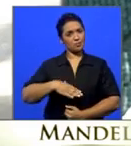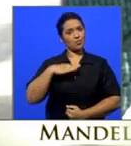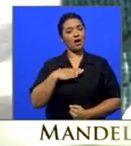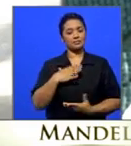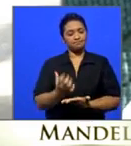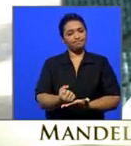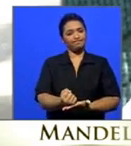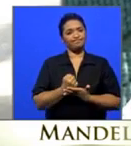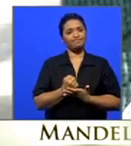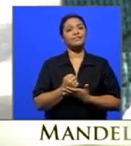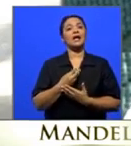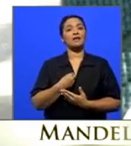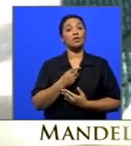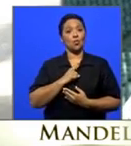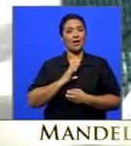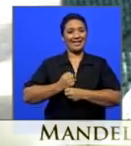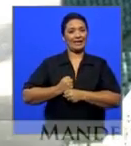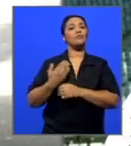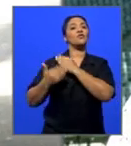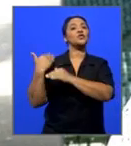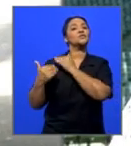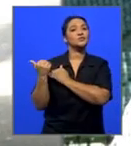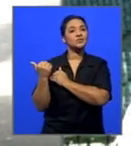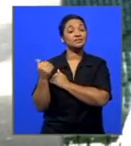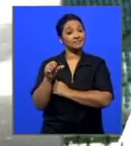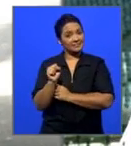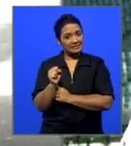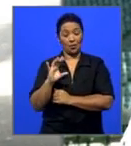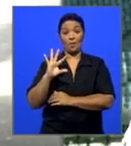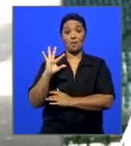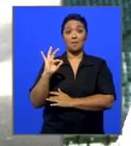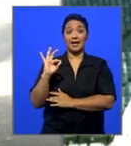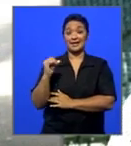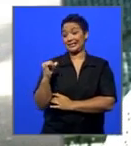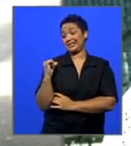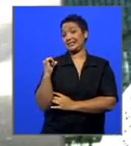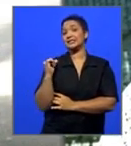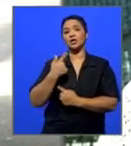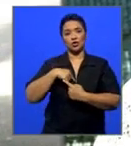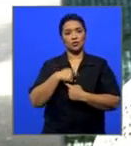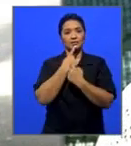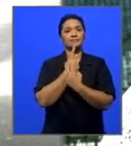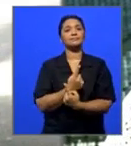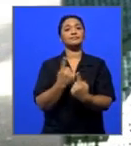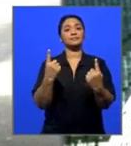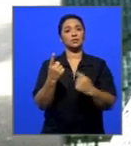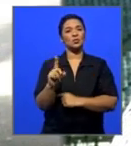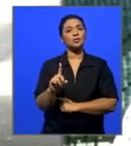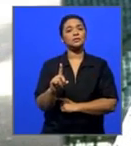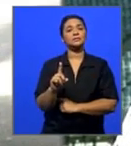that resource as a national heritage site. So like on Monday already, we have declared the